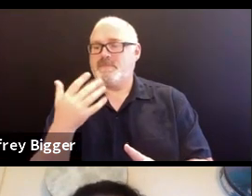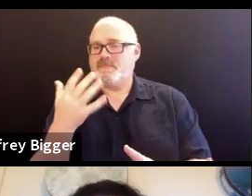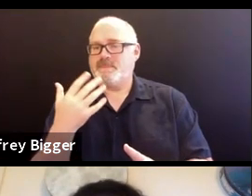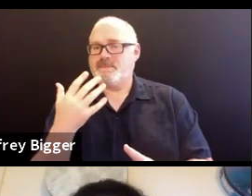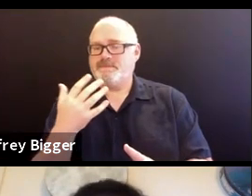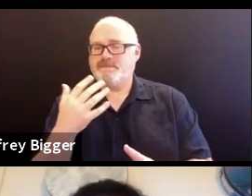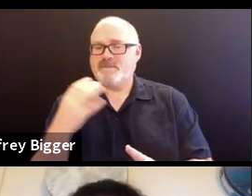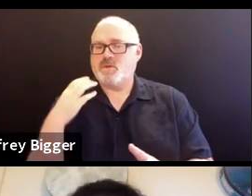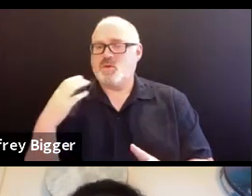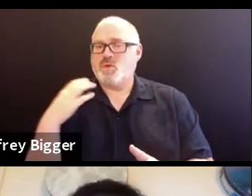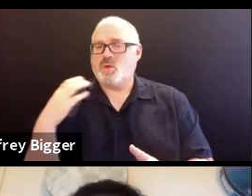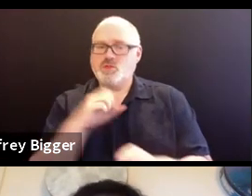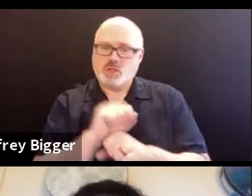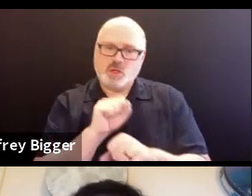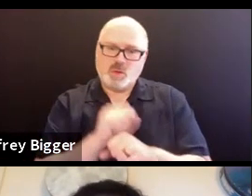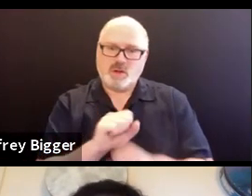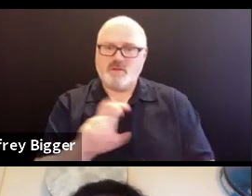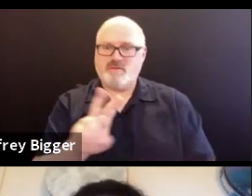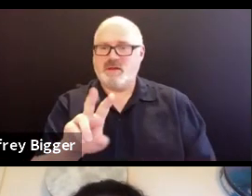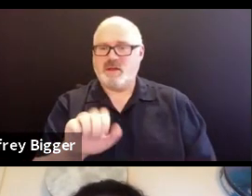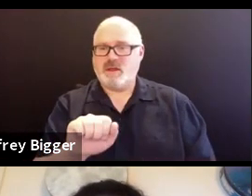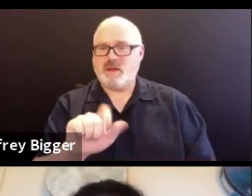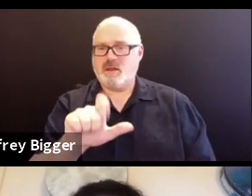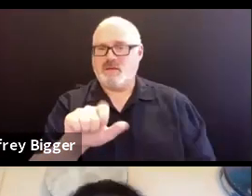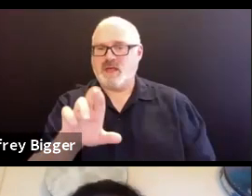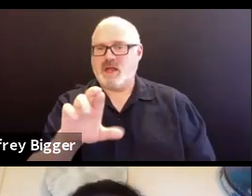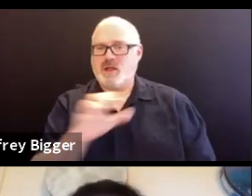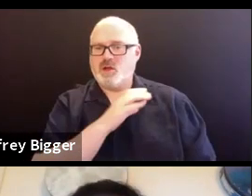his coaching work at Valor Christian High School in